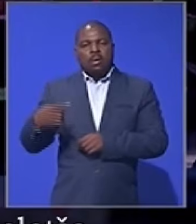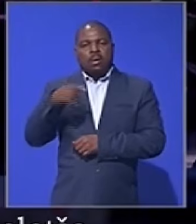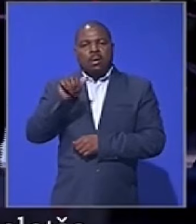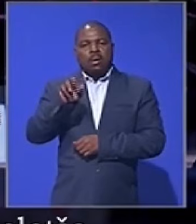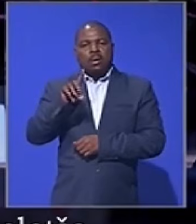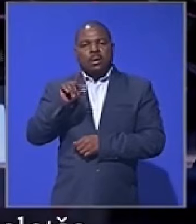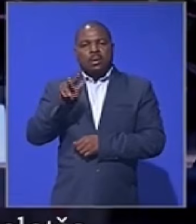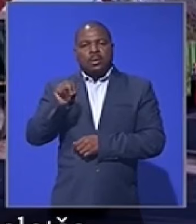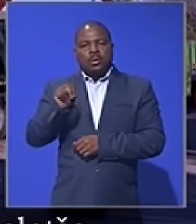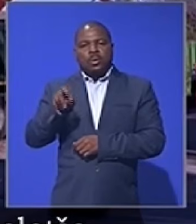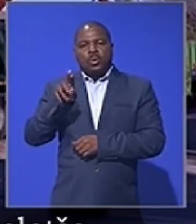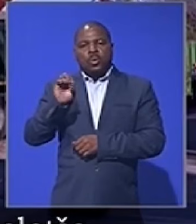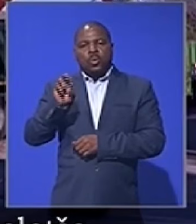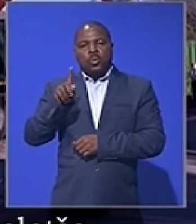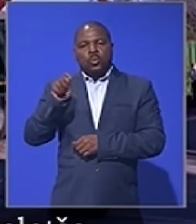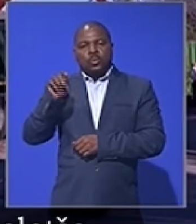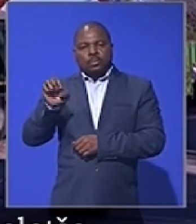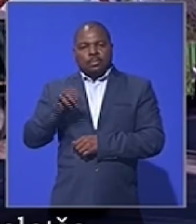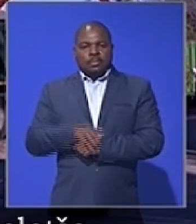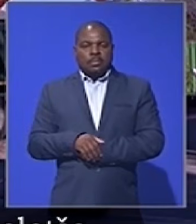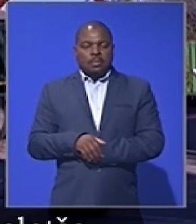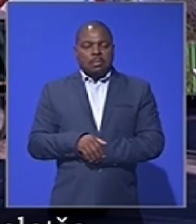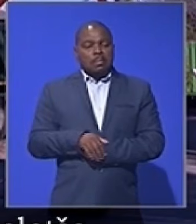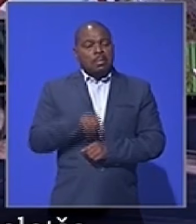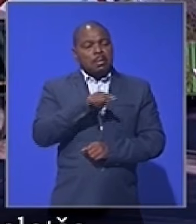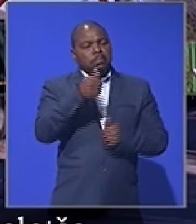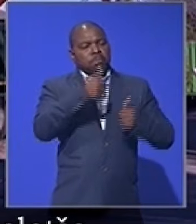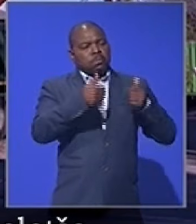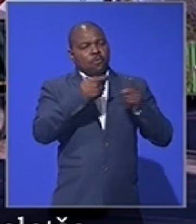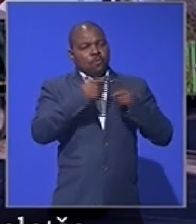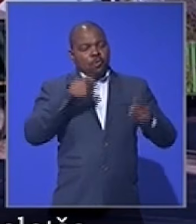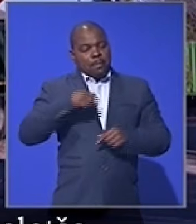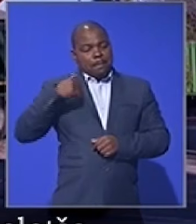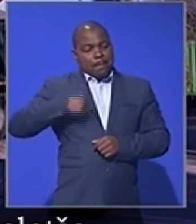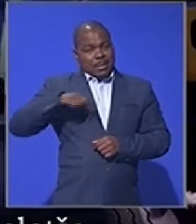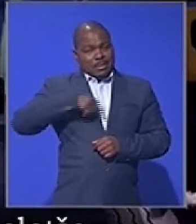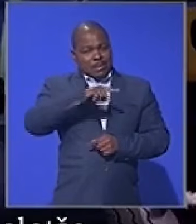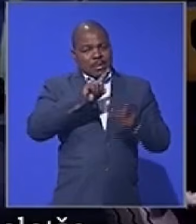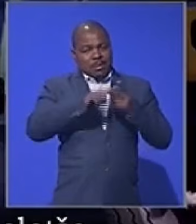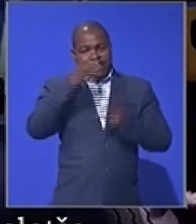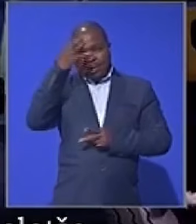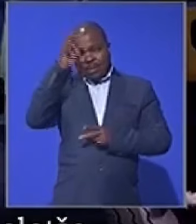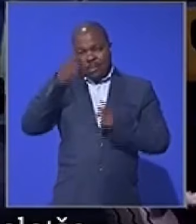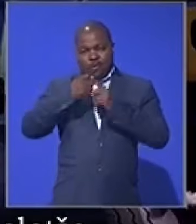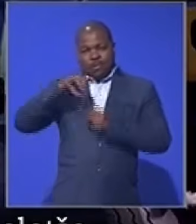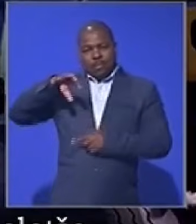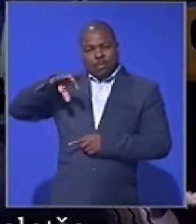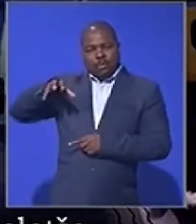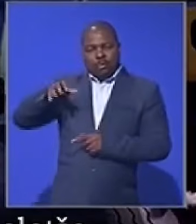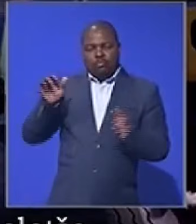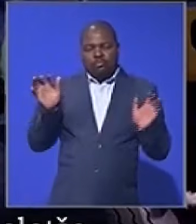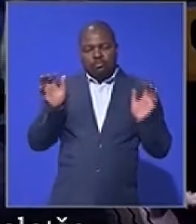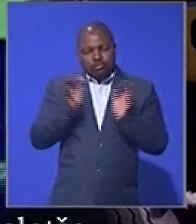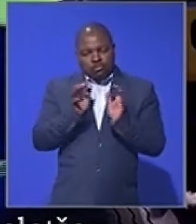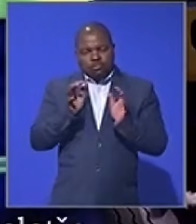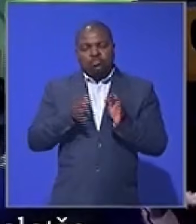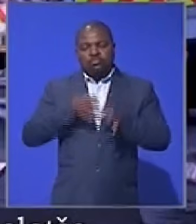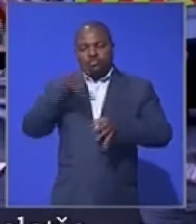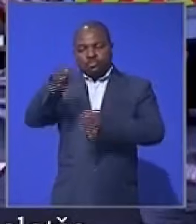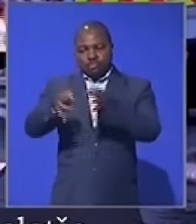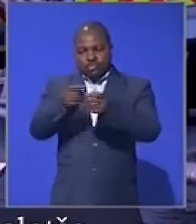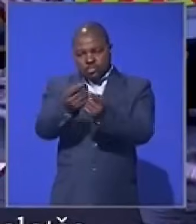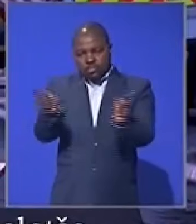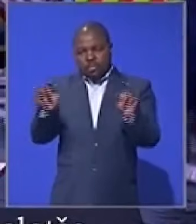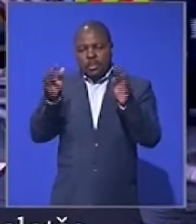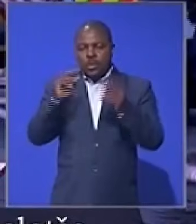Route. Bahlankedi ba taolo ya masetlapelo ba masepala wa Selete le ba mmušo wa province ba begetše